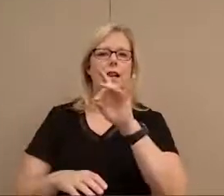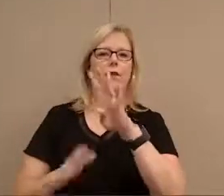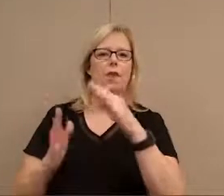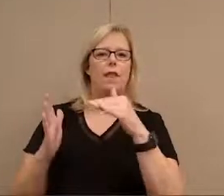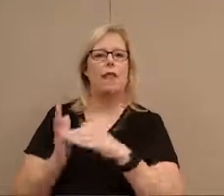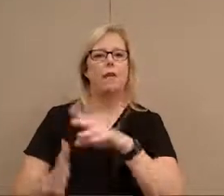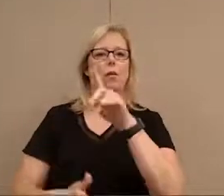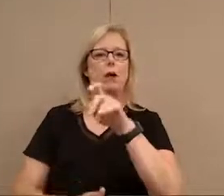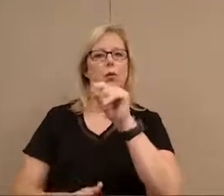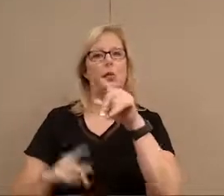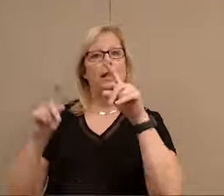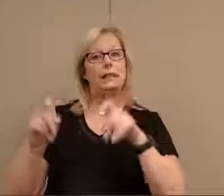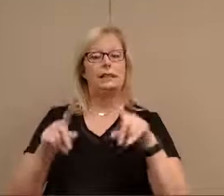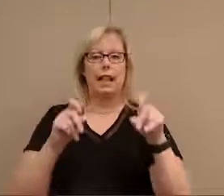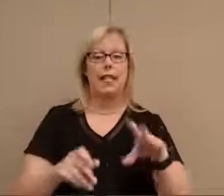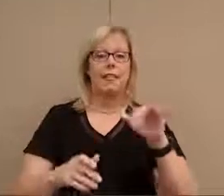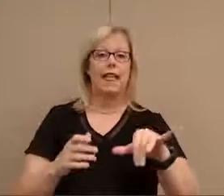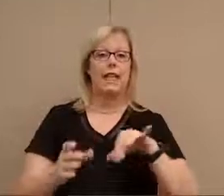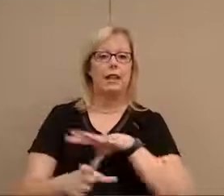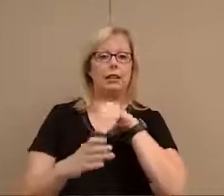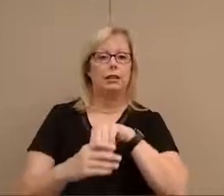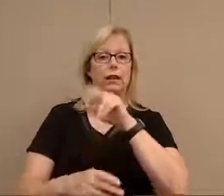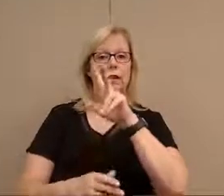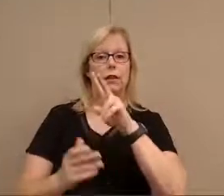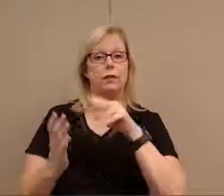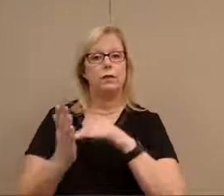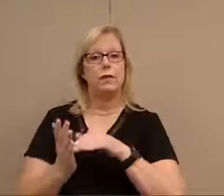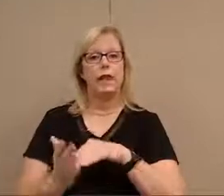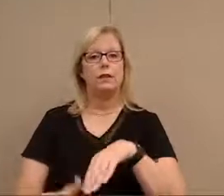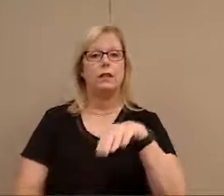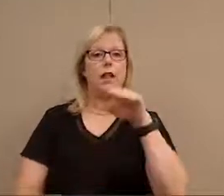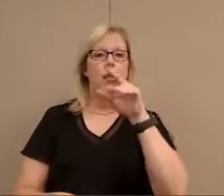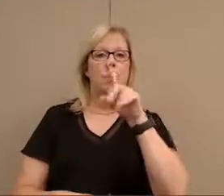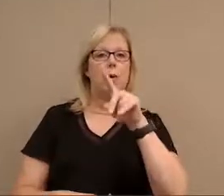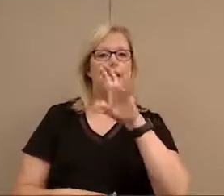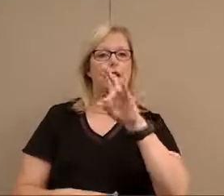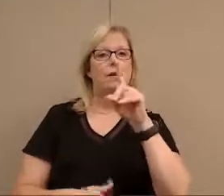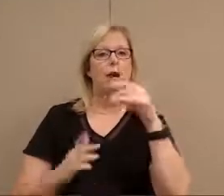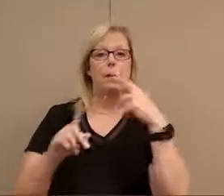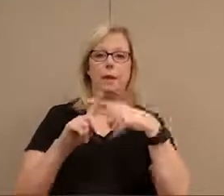384,120 tests, which consist of 32,171 positives and